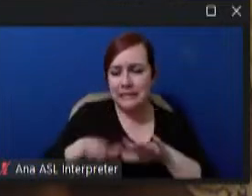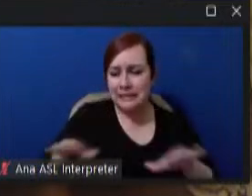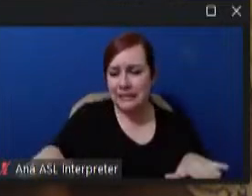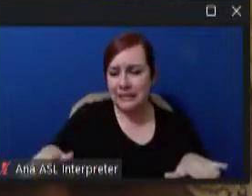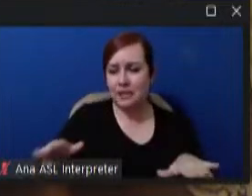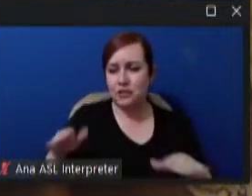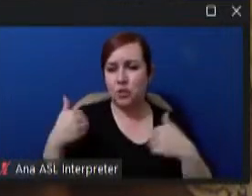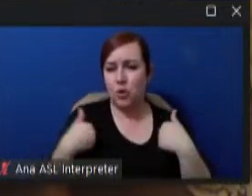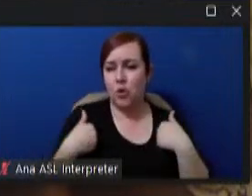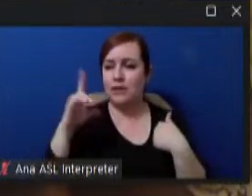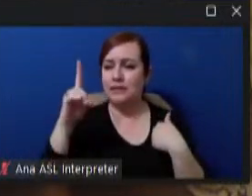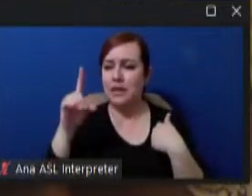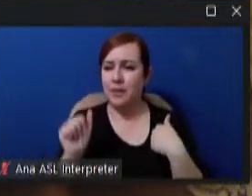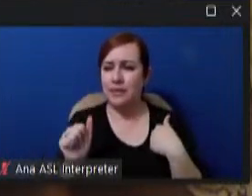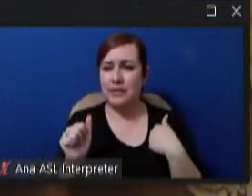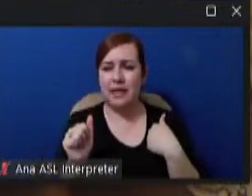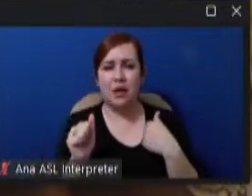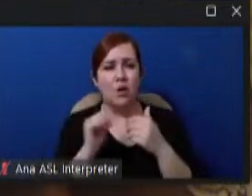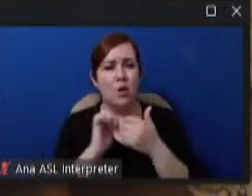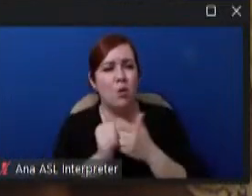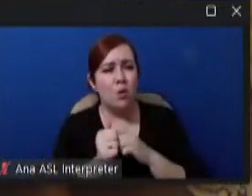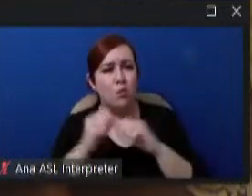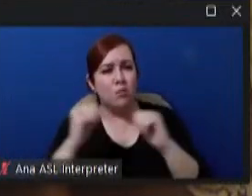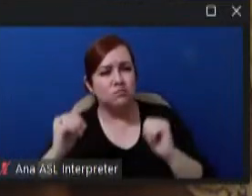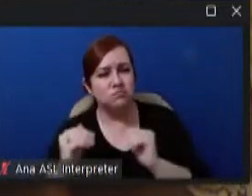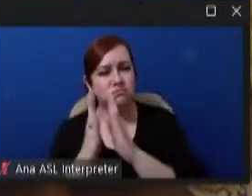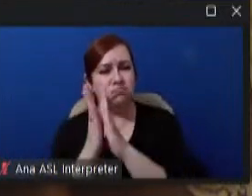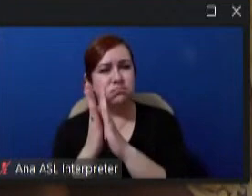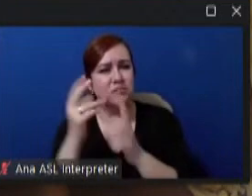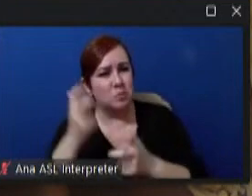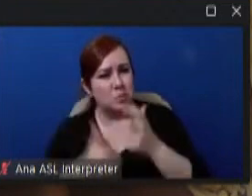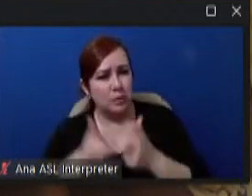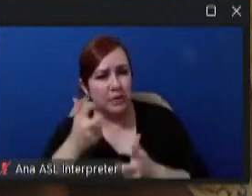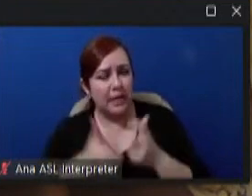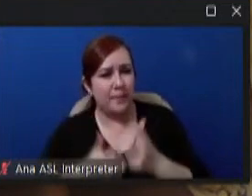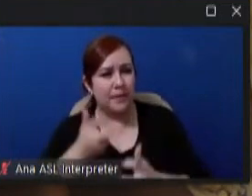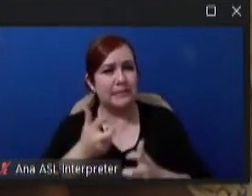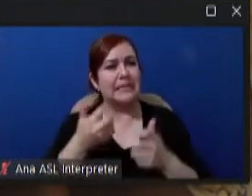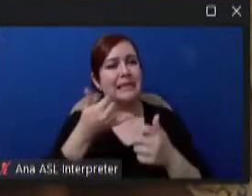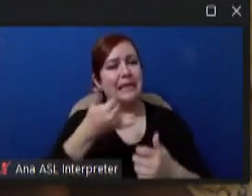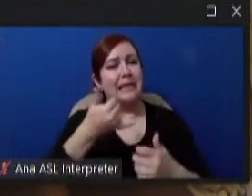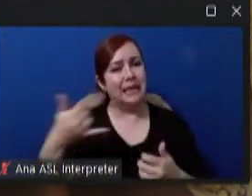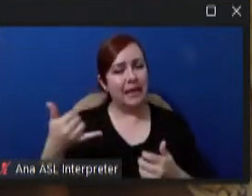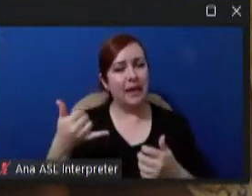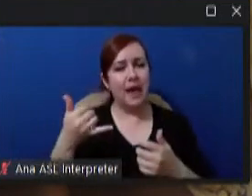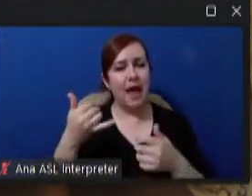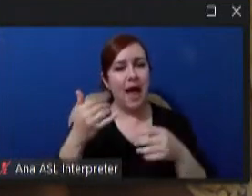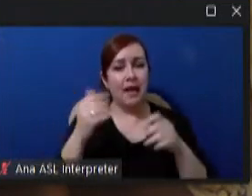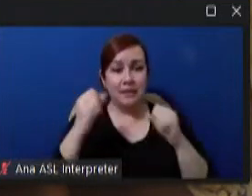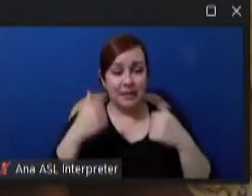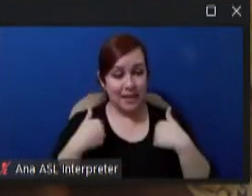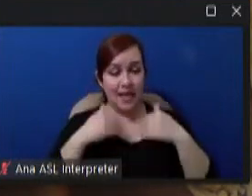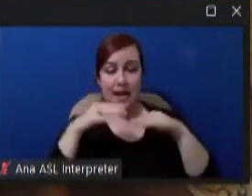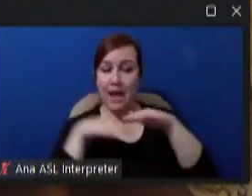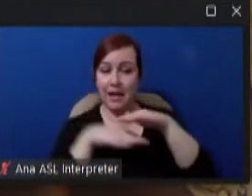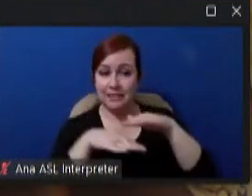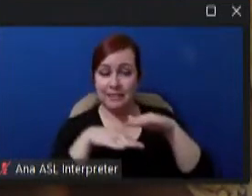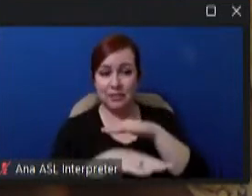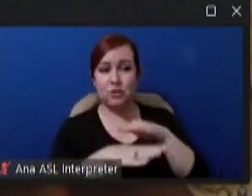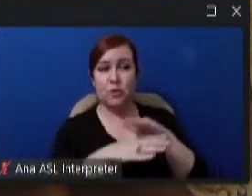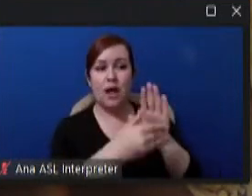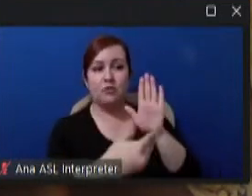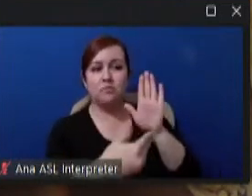of invisibility of girls and women with disabilities, or the ability